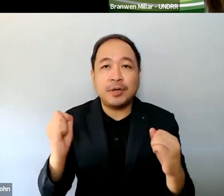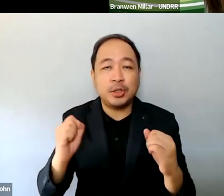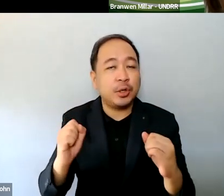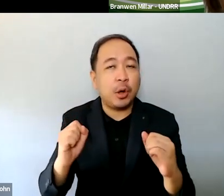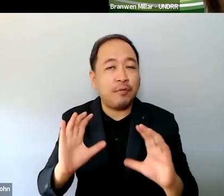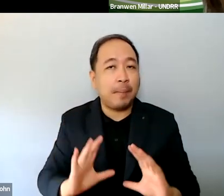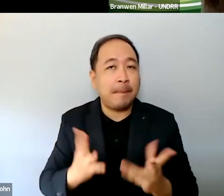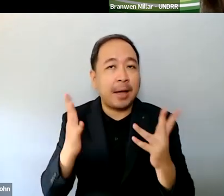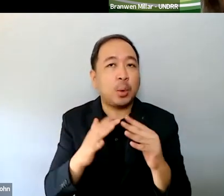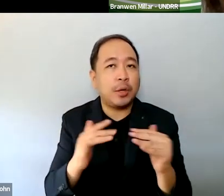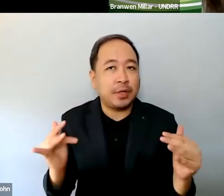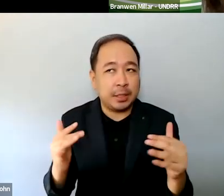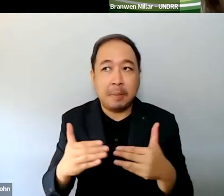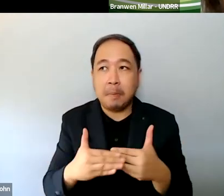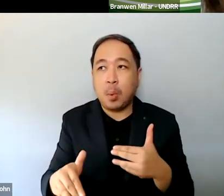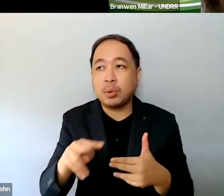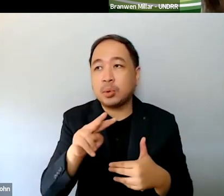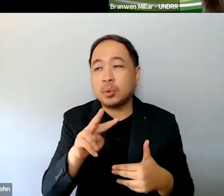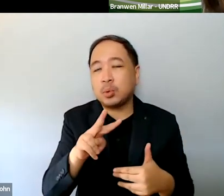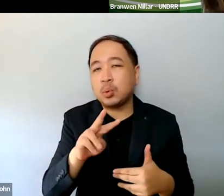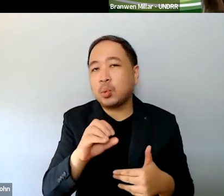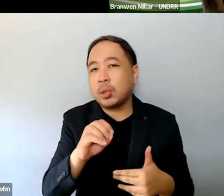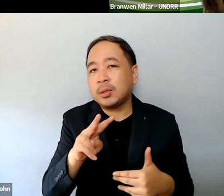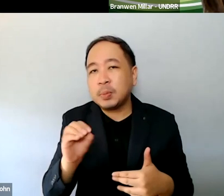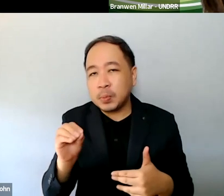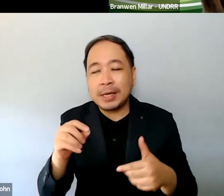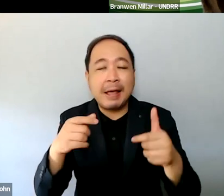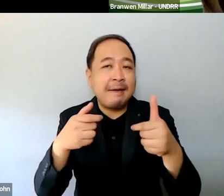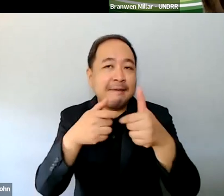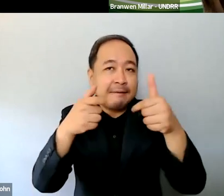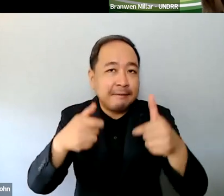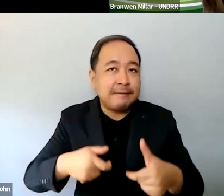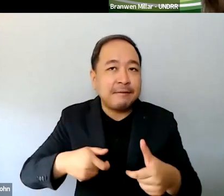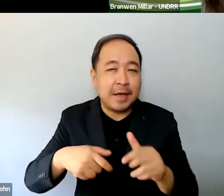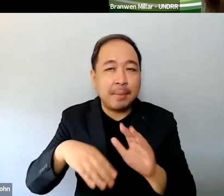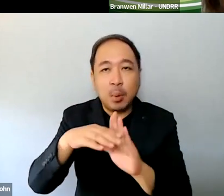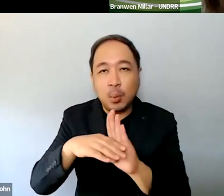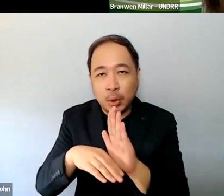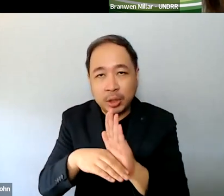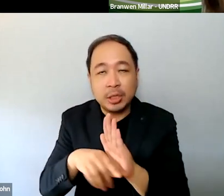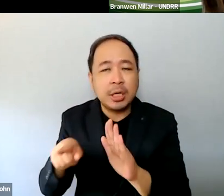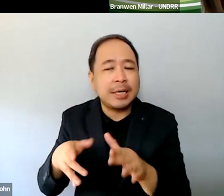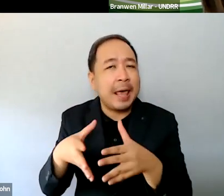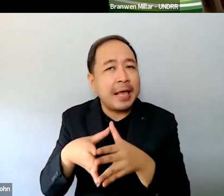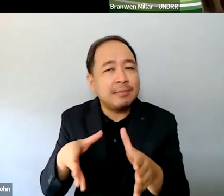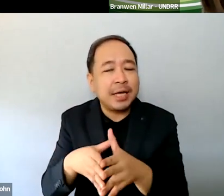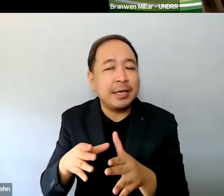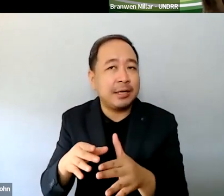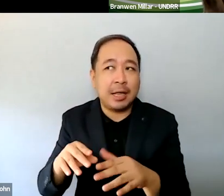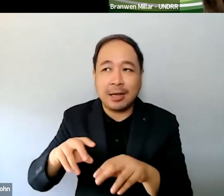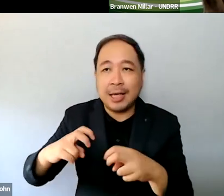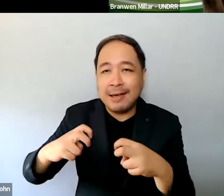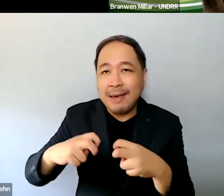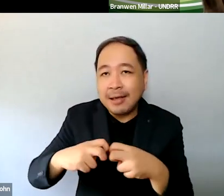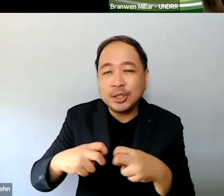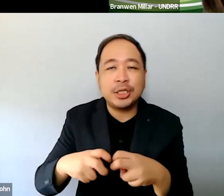post-2020 Global Biodiversity Framework, which includes a discussion on energy, mining besides agriculture.